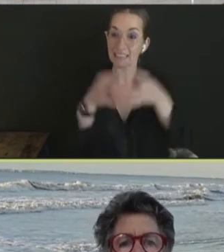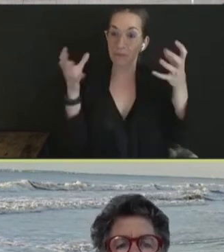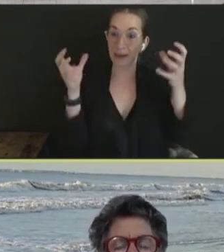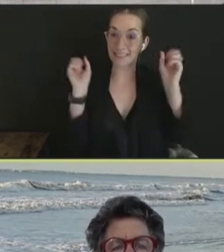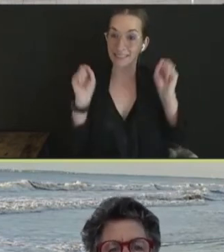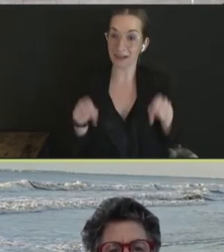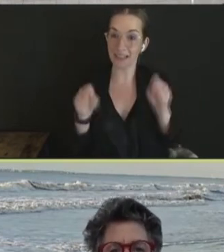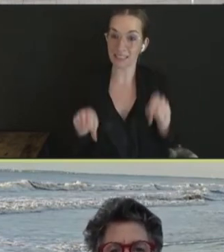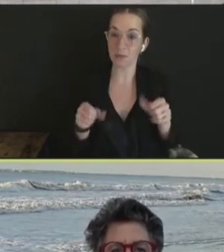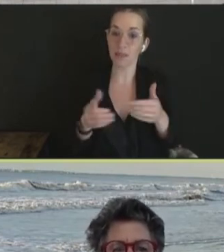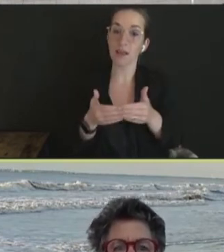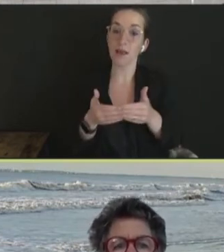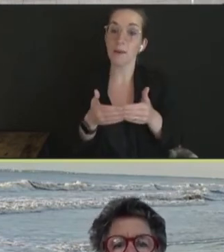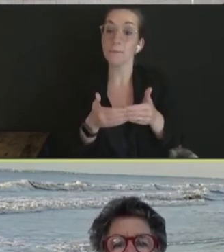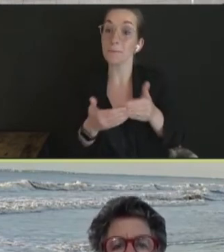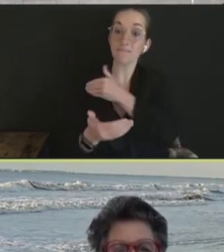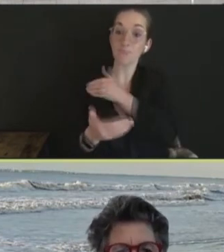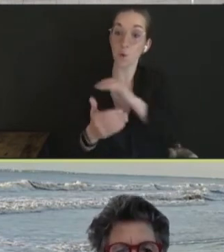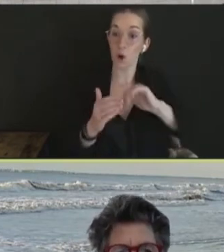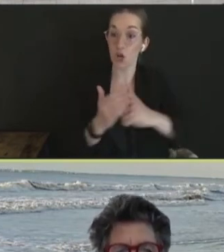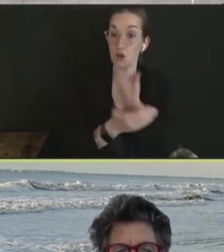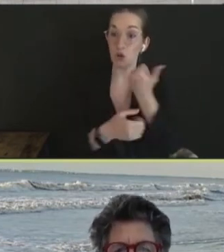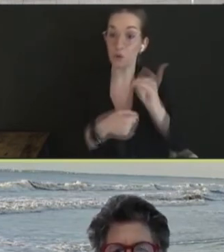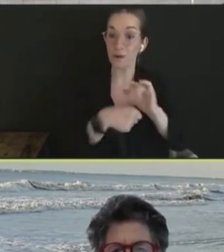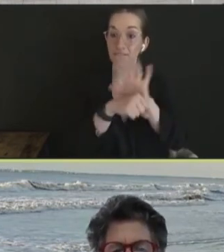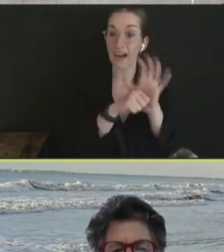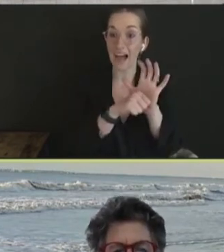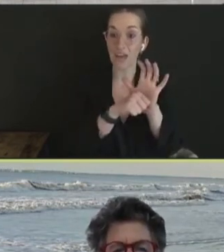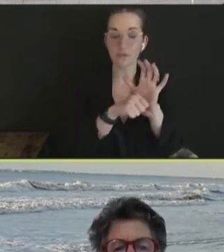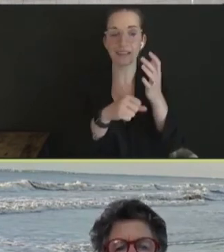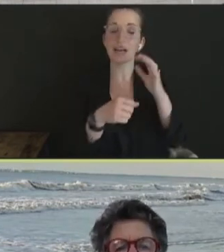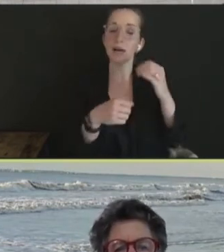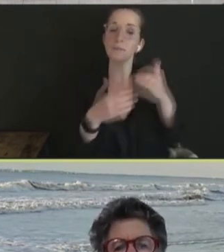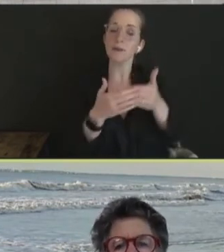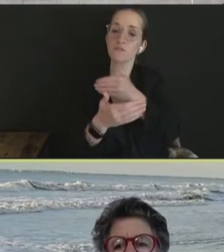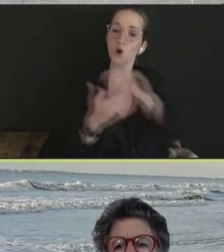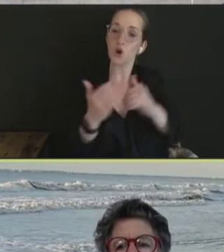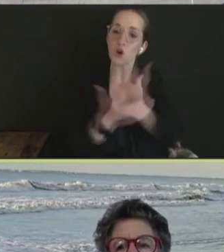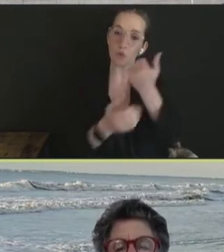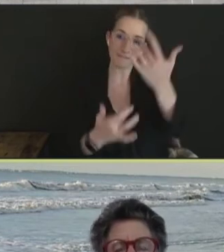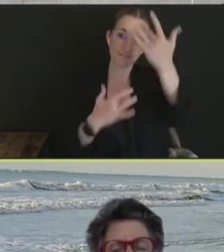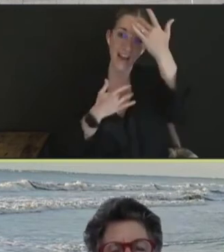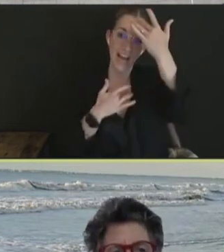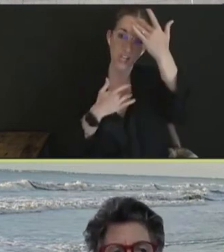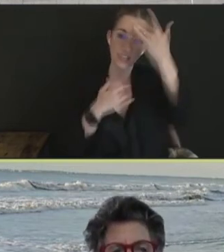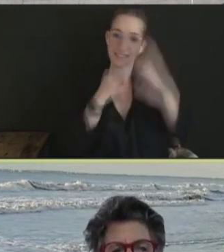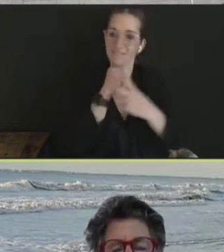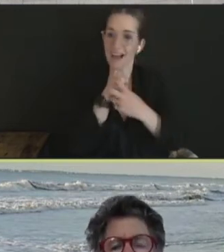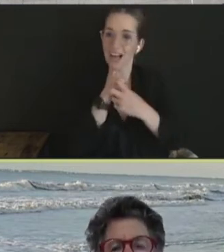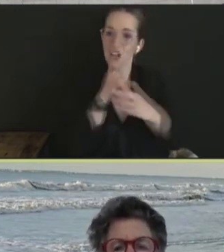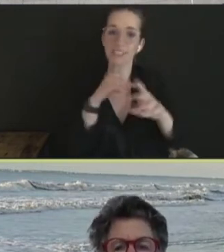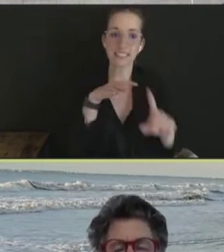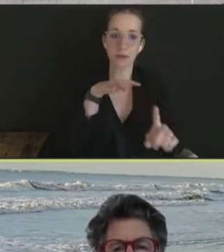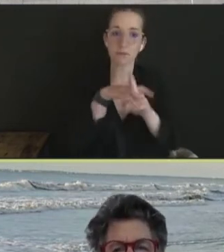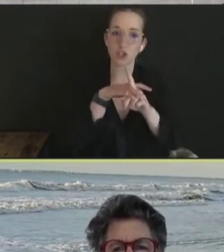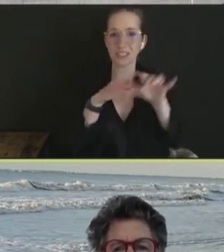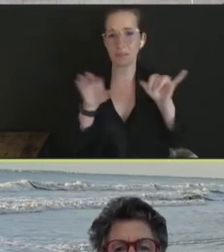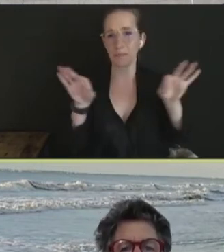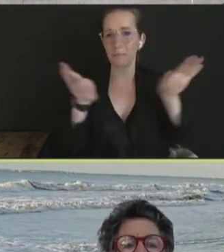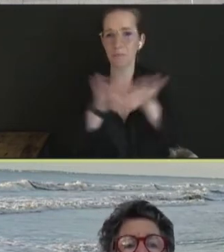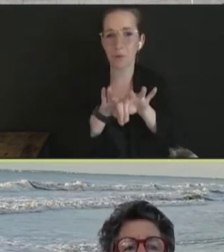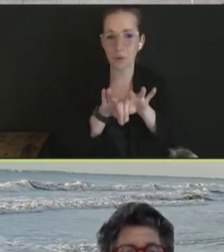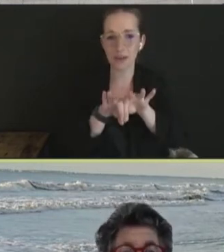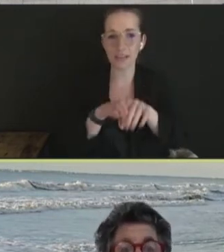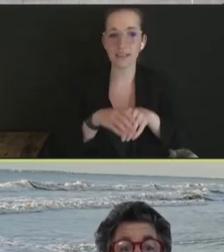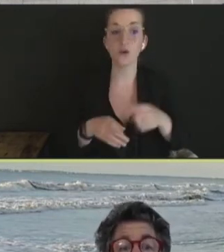possible before a new virus emerges is really an important piece of the puzzle. And so one of CEPI's goals, and I know it's also a shared goal